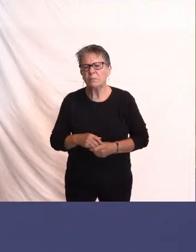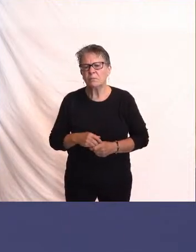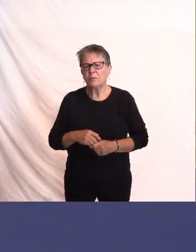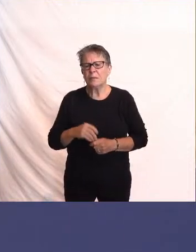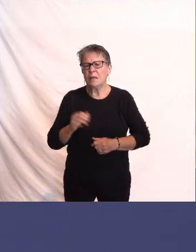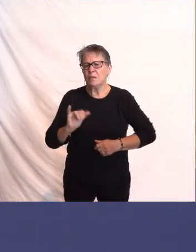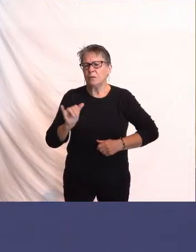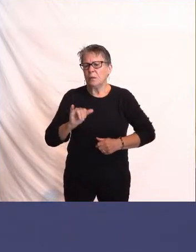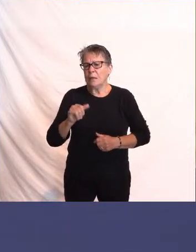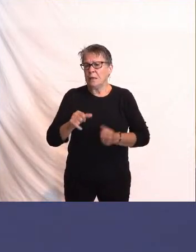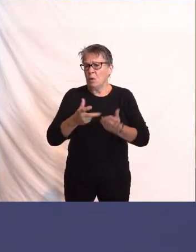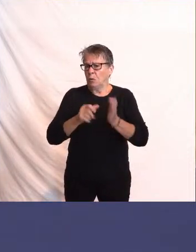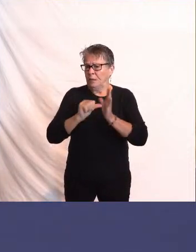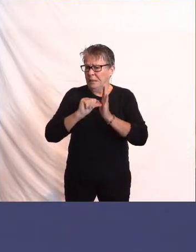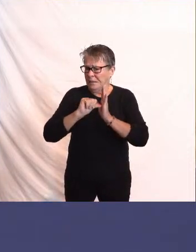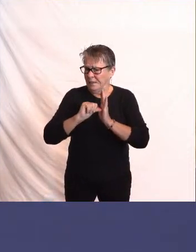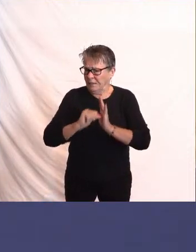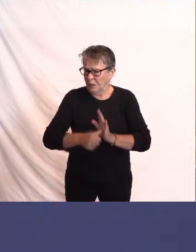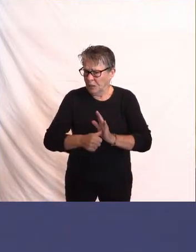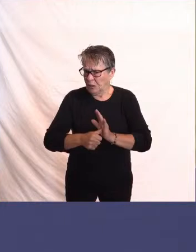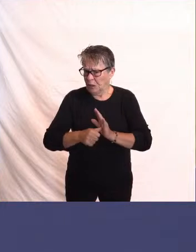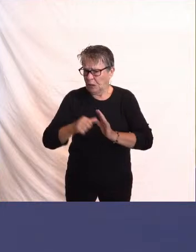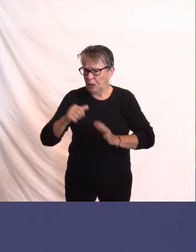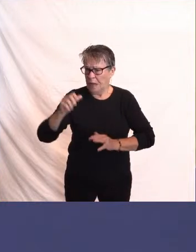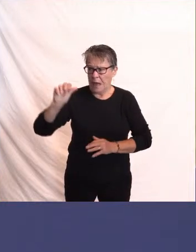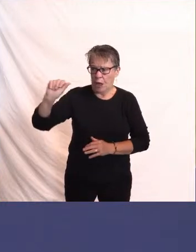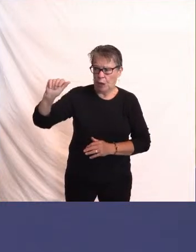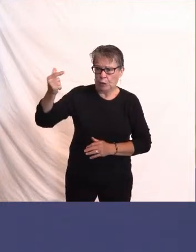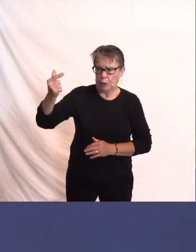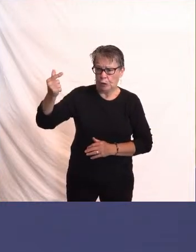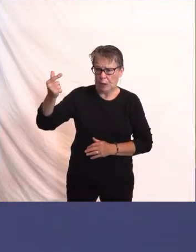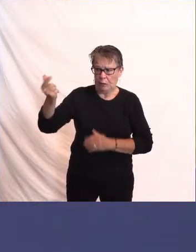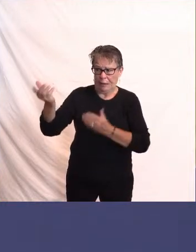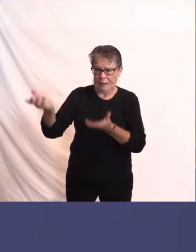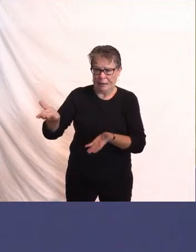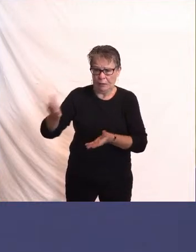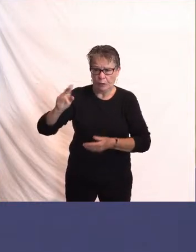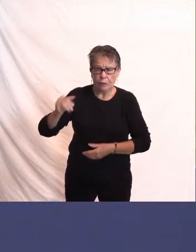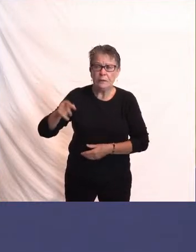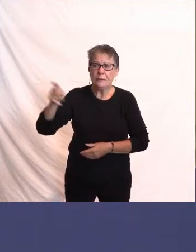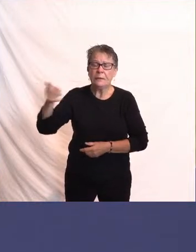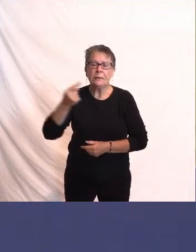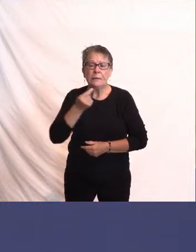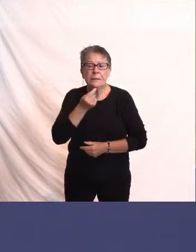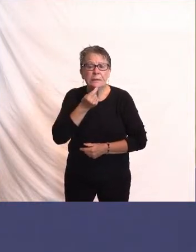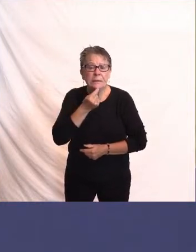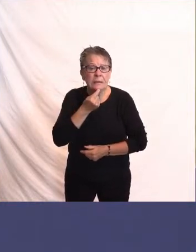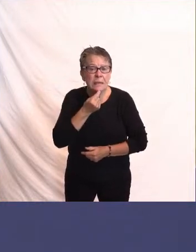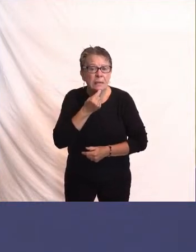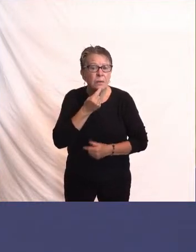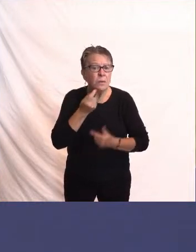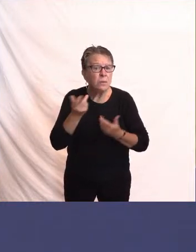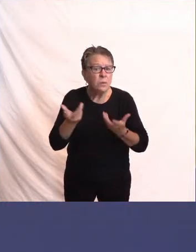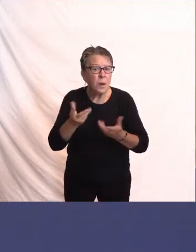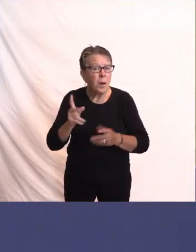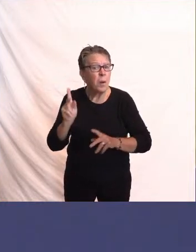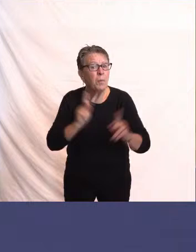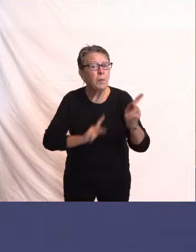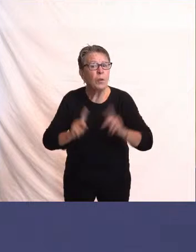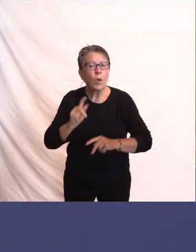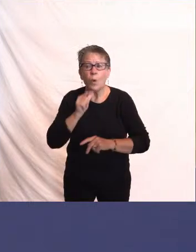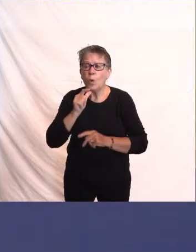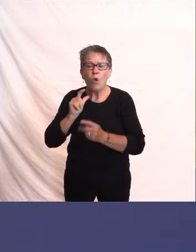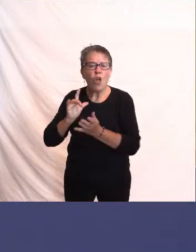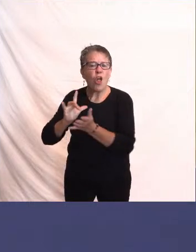few weeks ago, particularly as it pertains to those unscrupulous folks who take advantage of